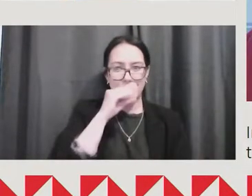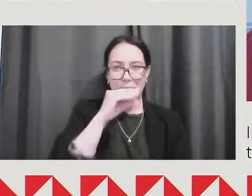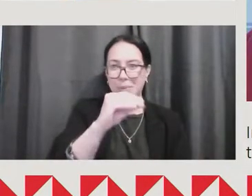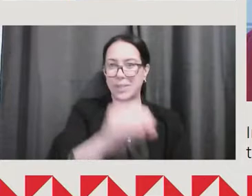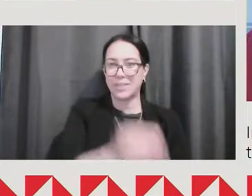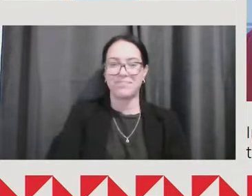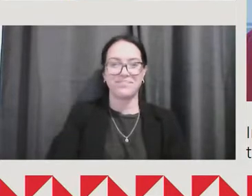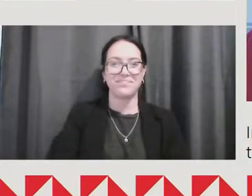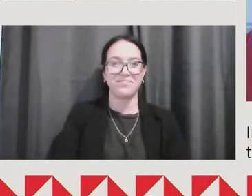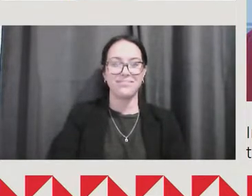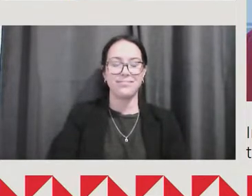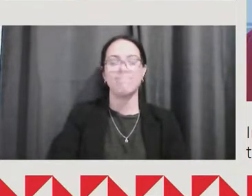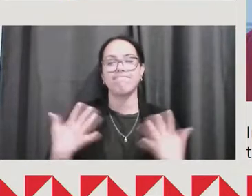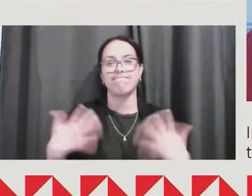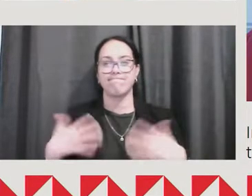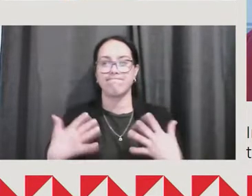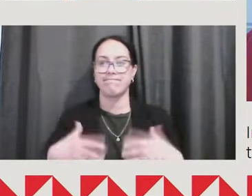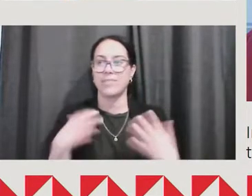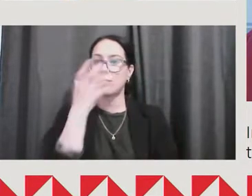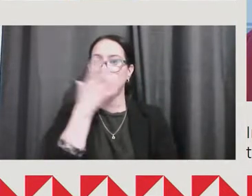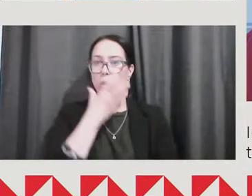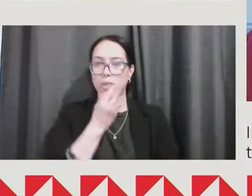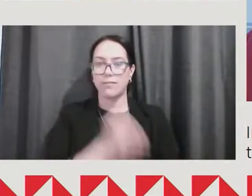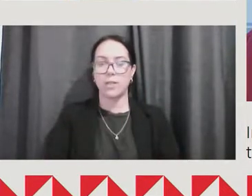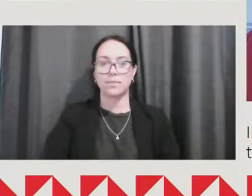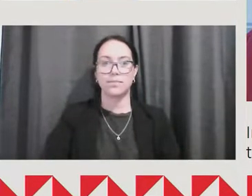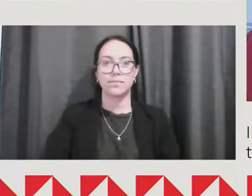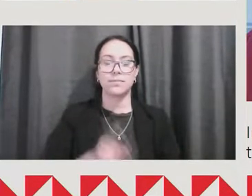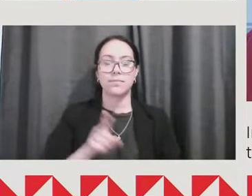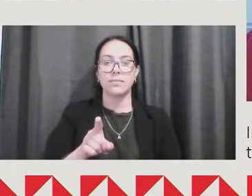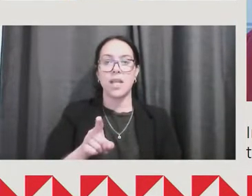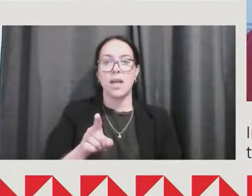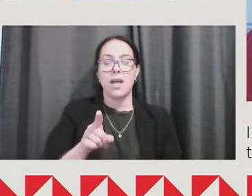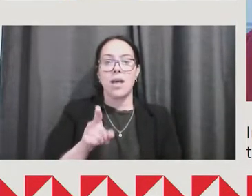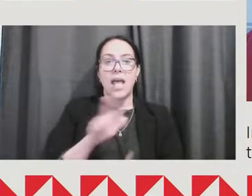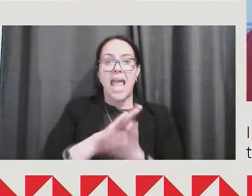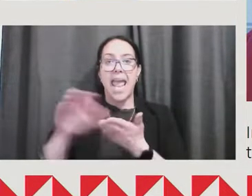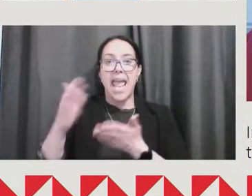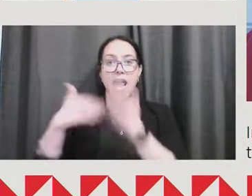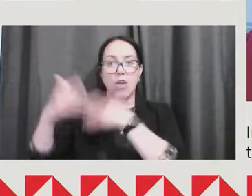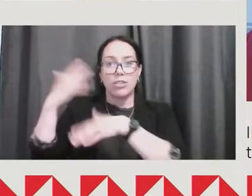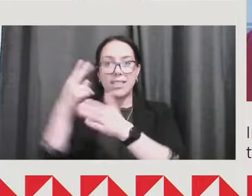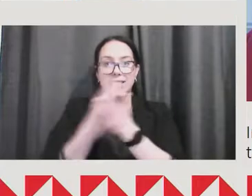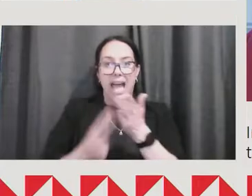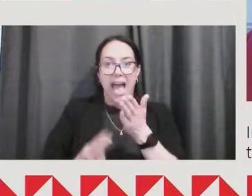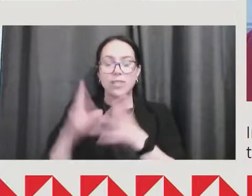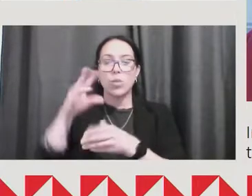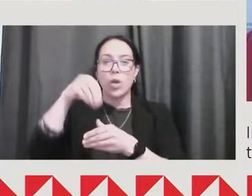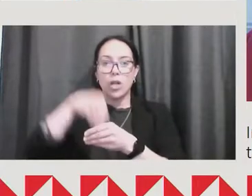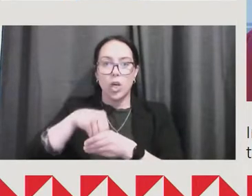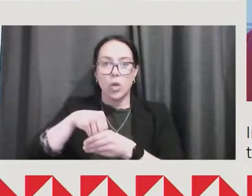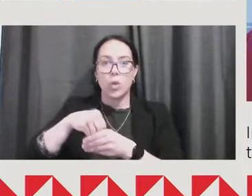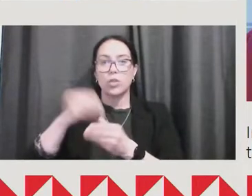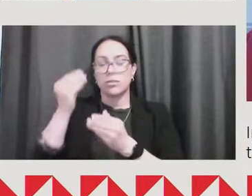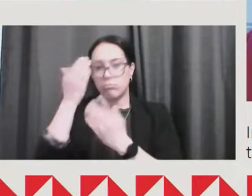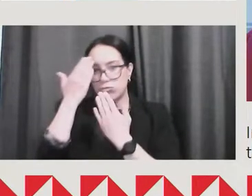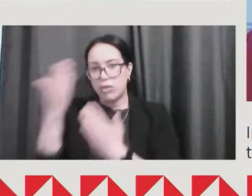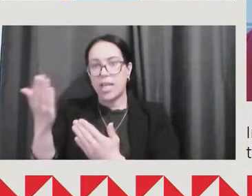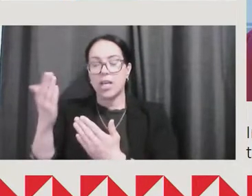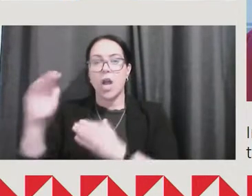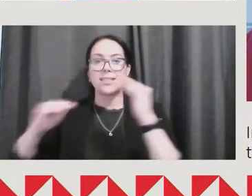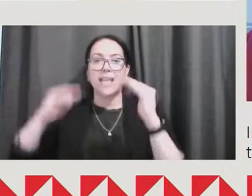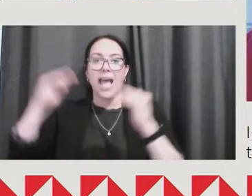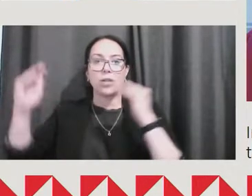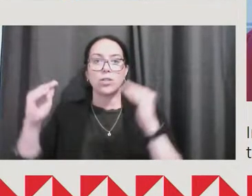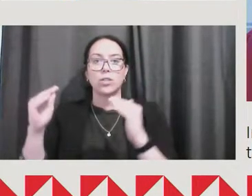beautiful a knowledge holder of Pacific Heritage Arts may include individual Community recognized Elders tufunga